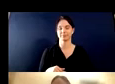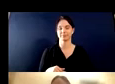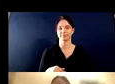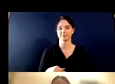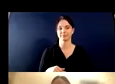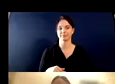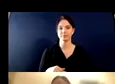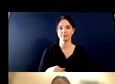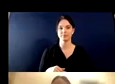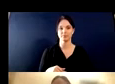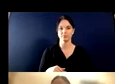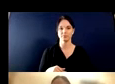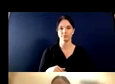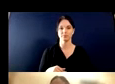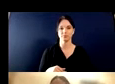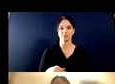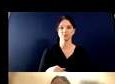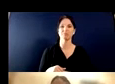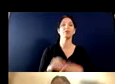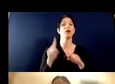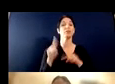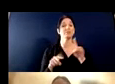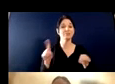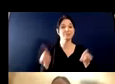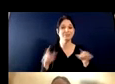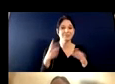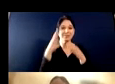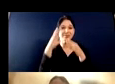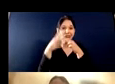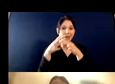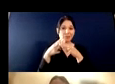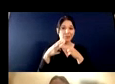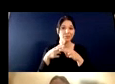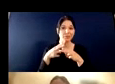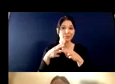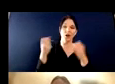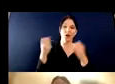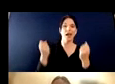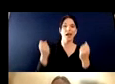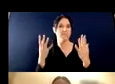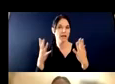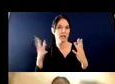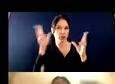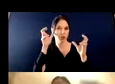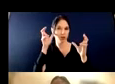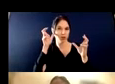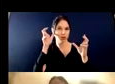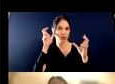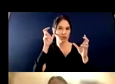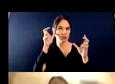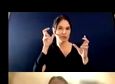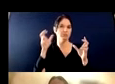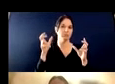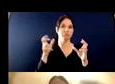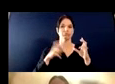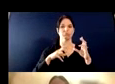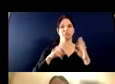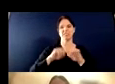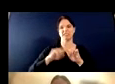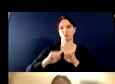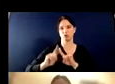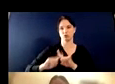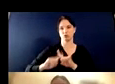So there are various names for the degrees of hearing difference. And I think that